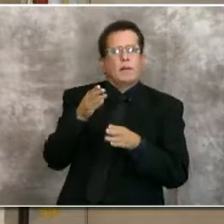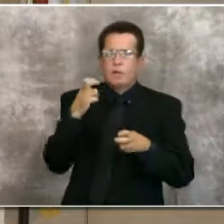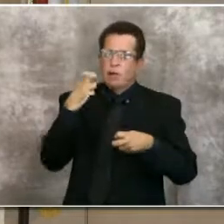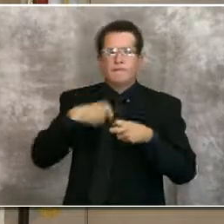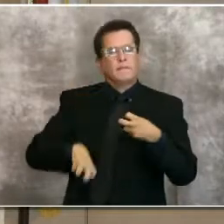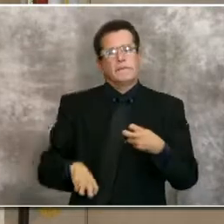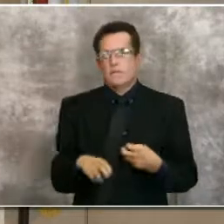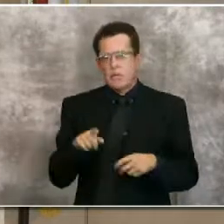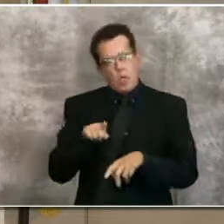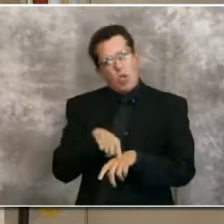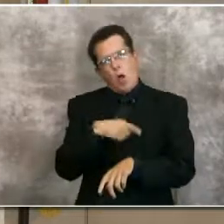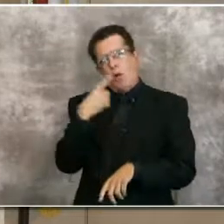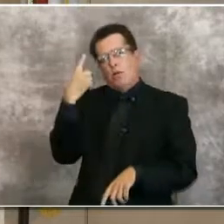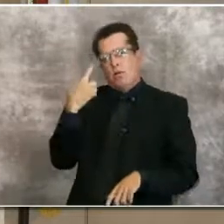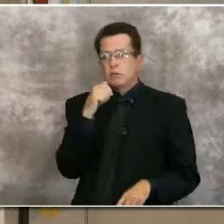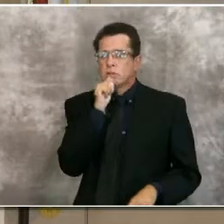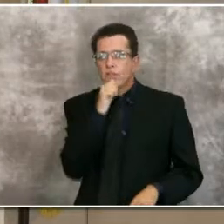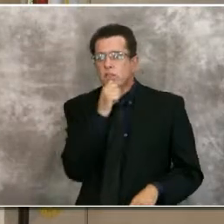reason and remember.